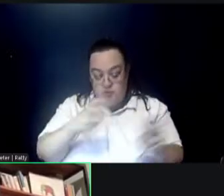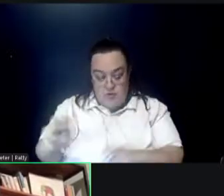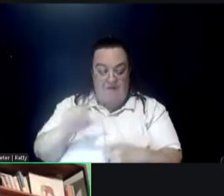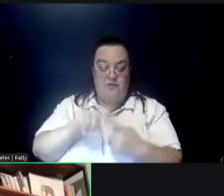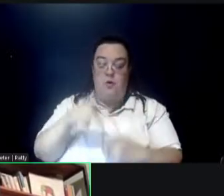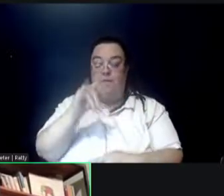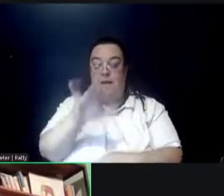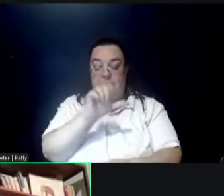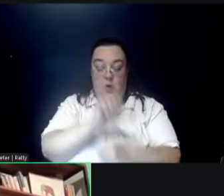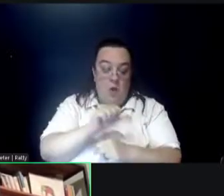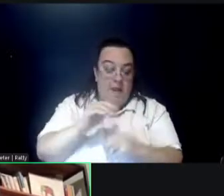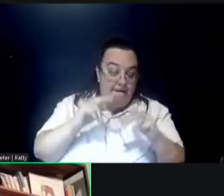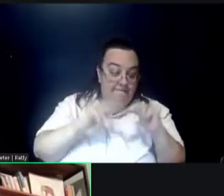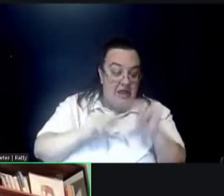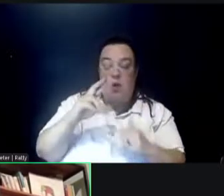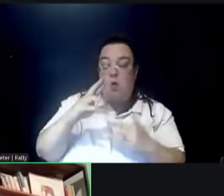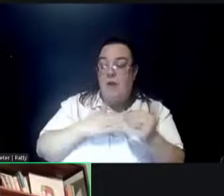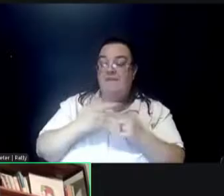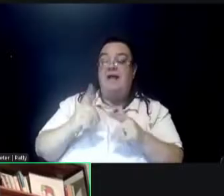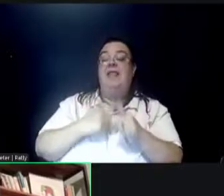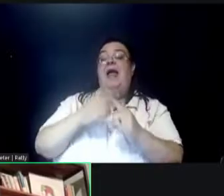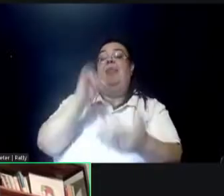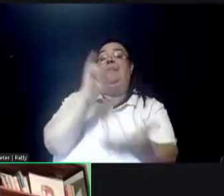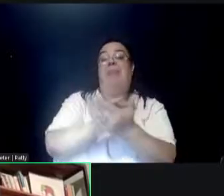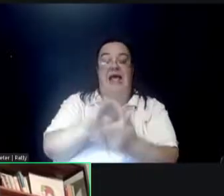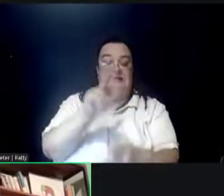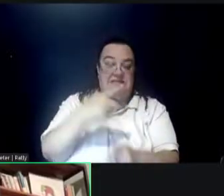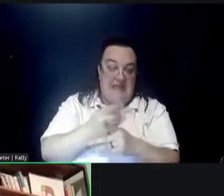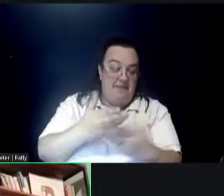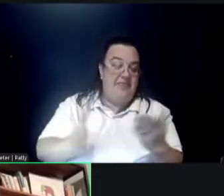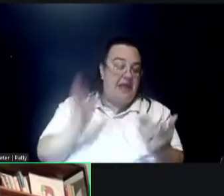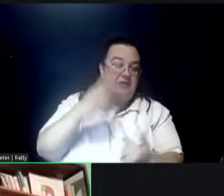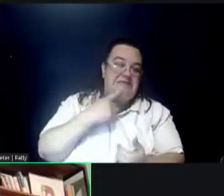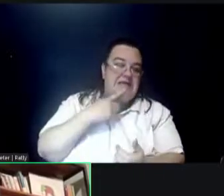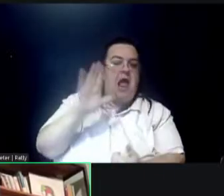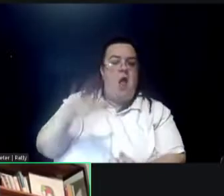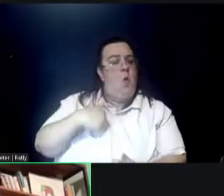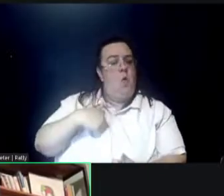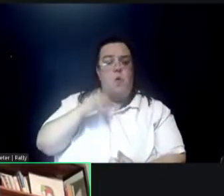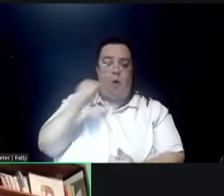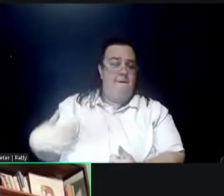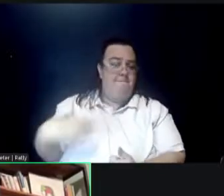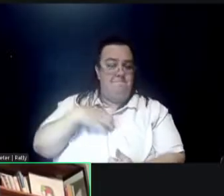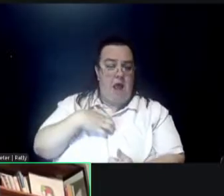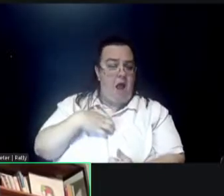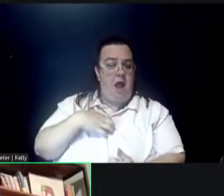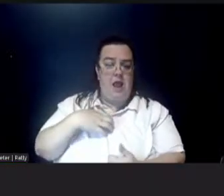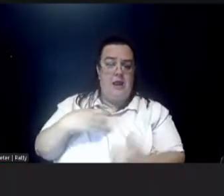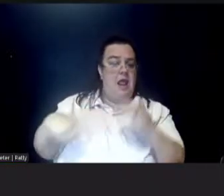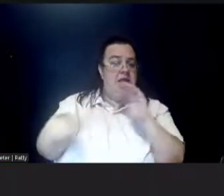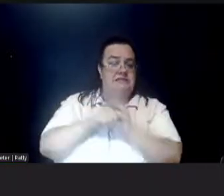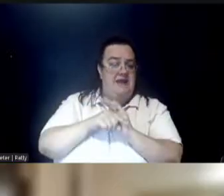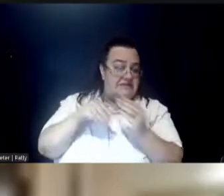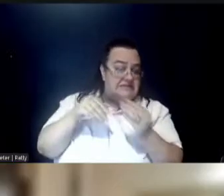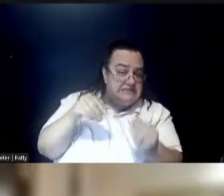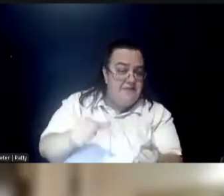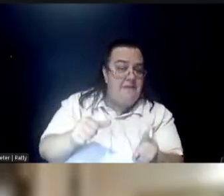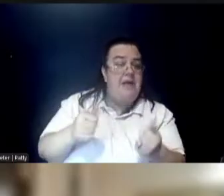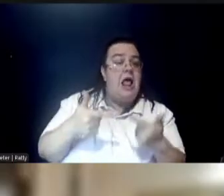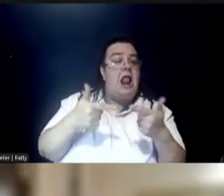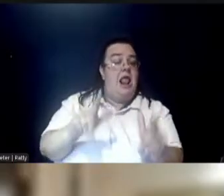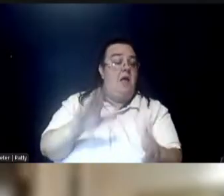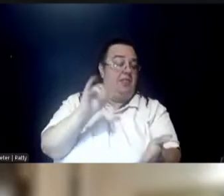whatever, then that's the type of thing I'd say I don't mind deficit spending enabling that, because